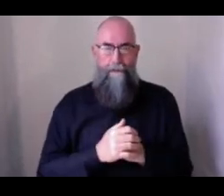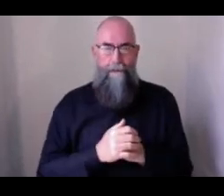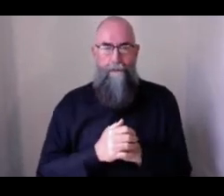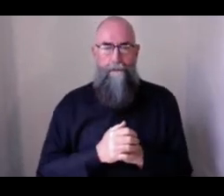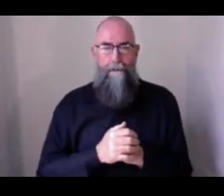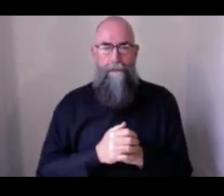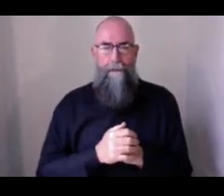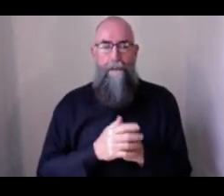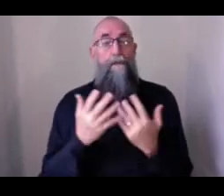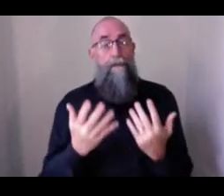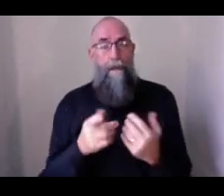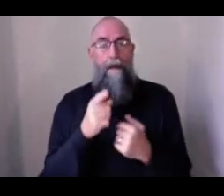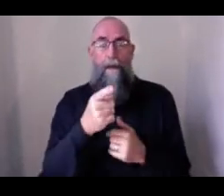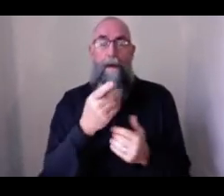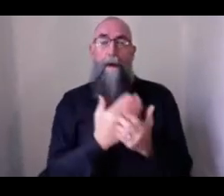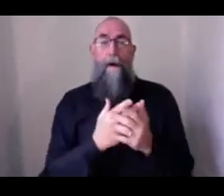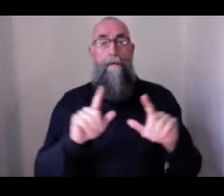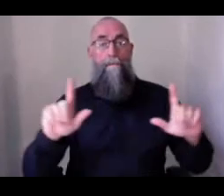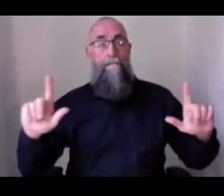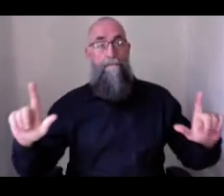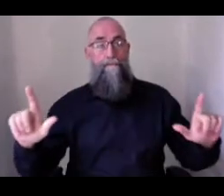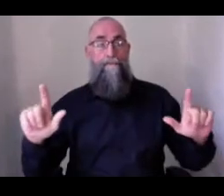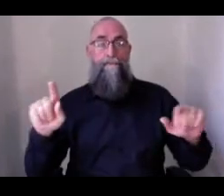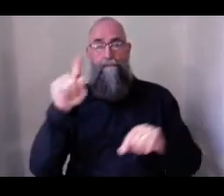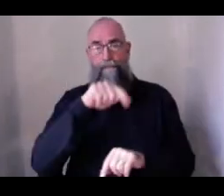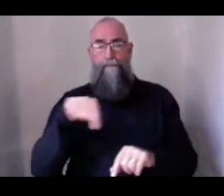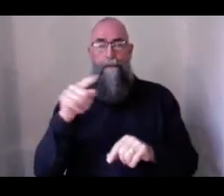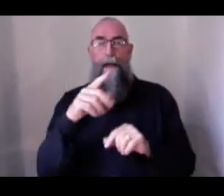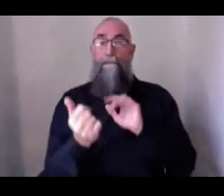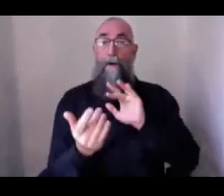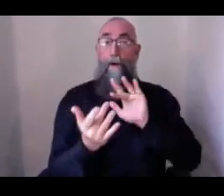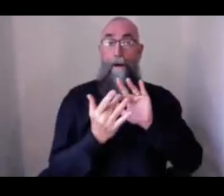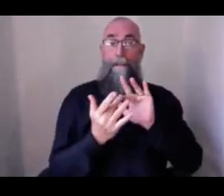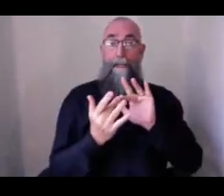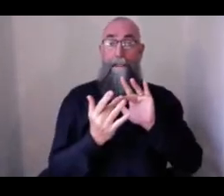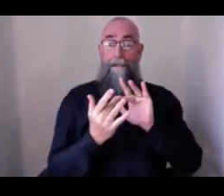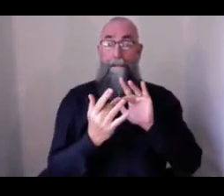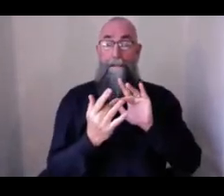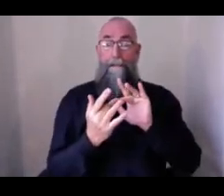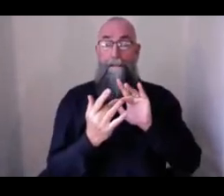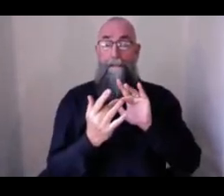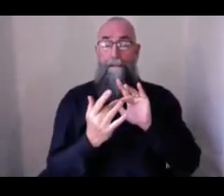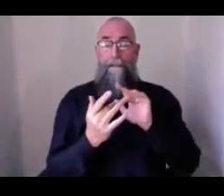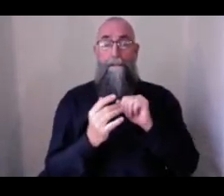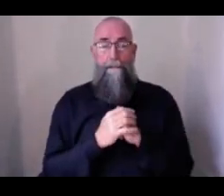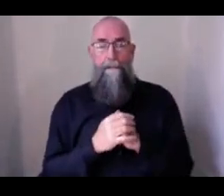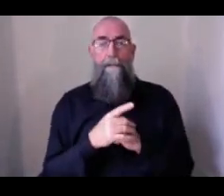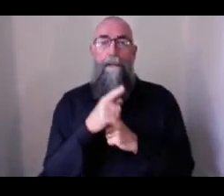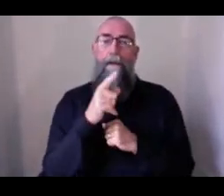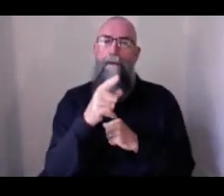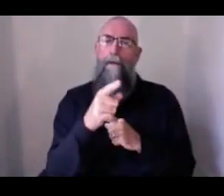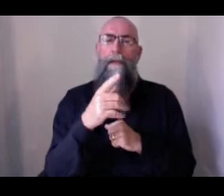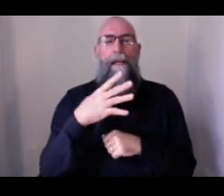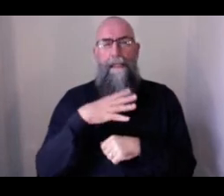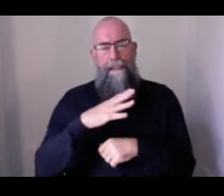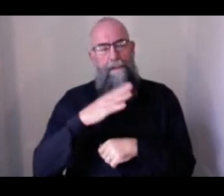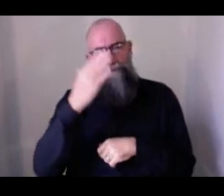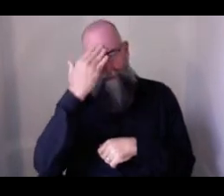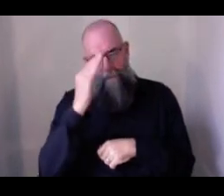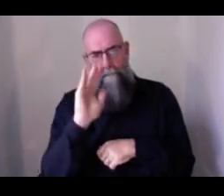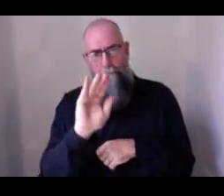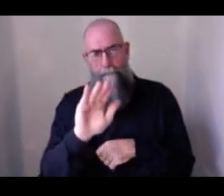Okay, so on this slide, this is our contact us slide. So just a reminder again that we have more webinars